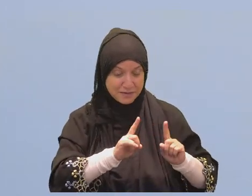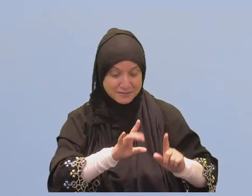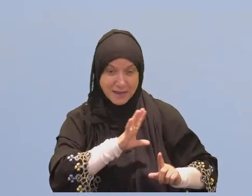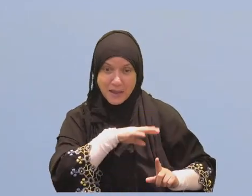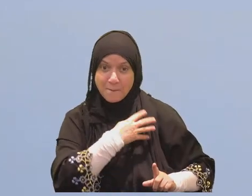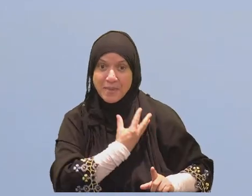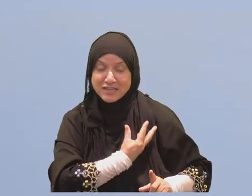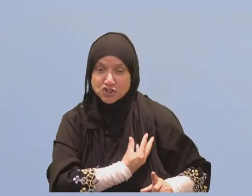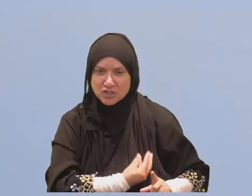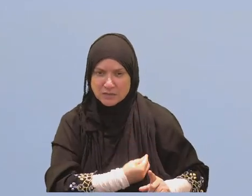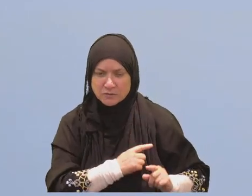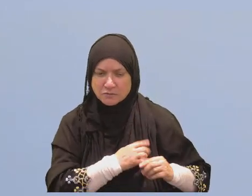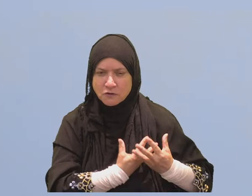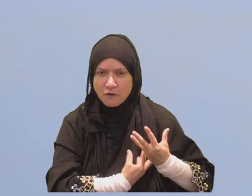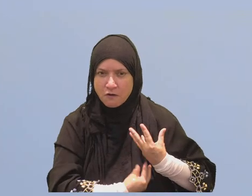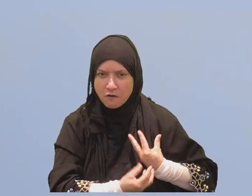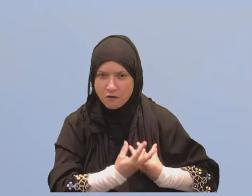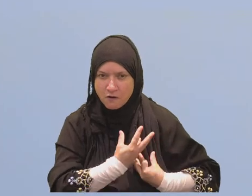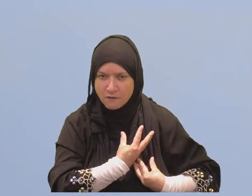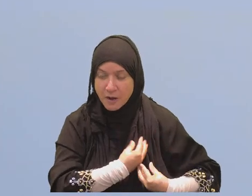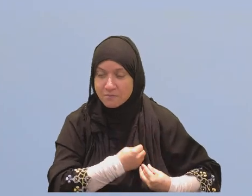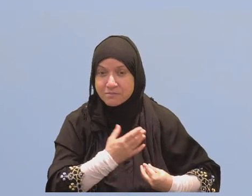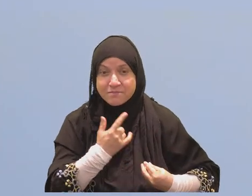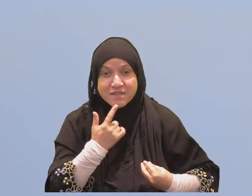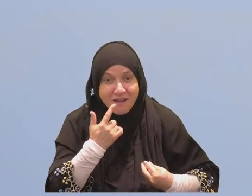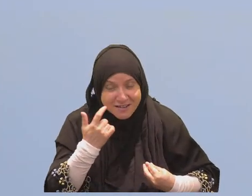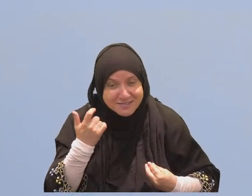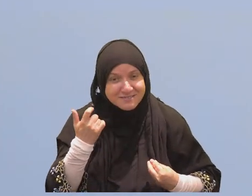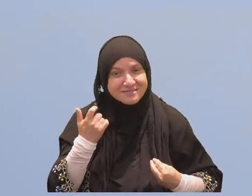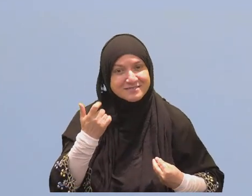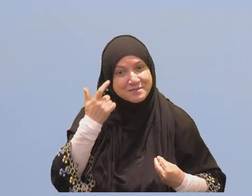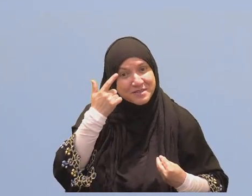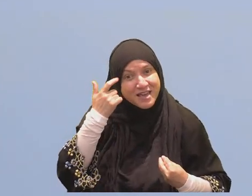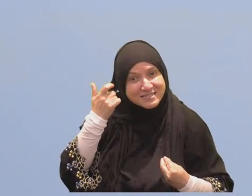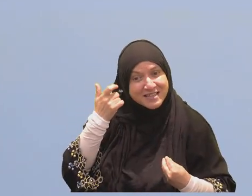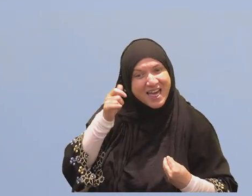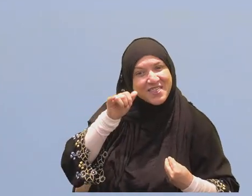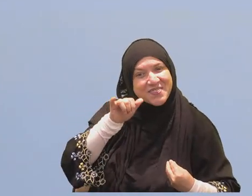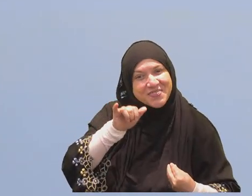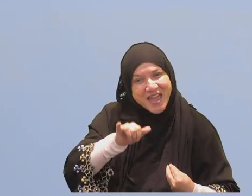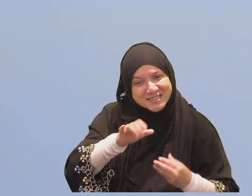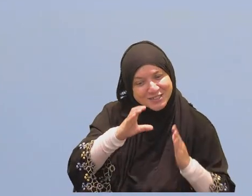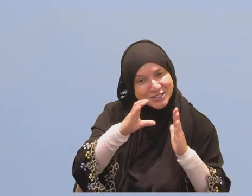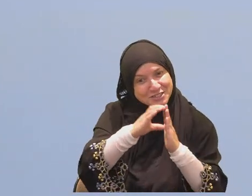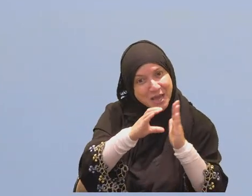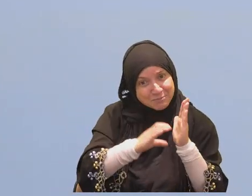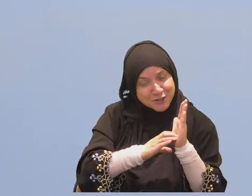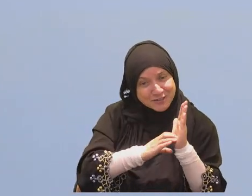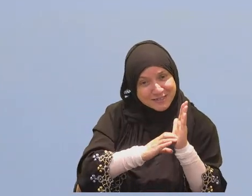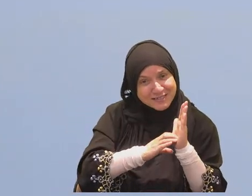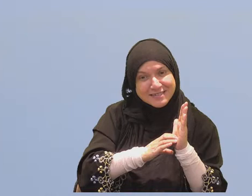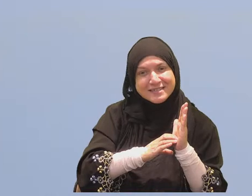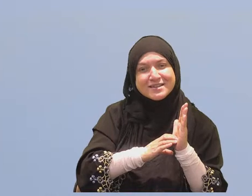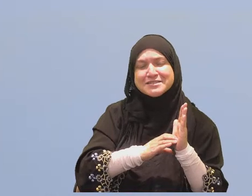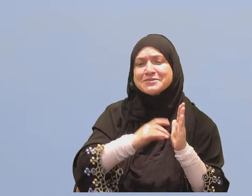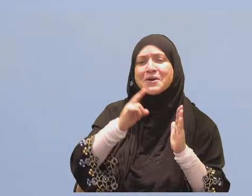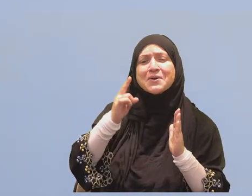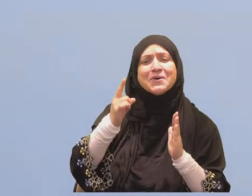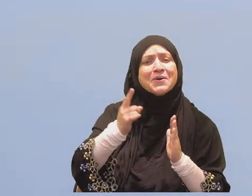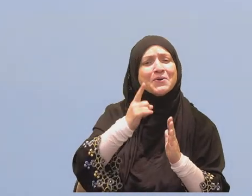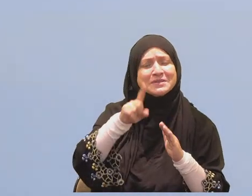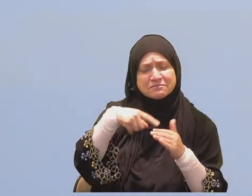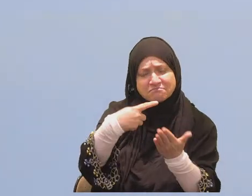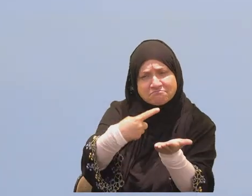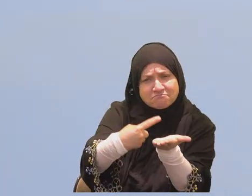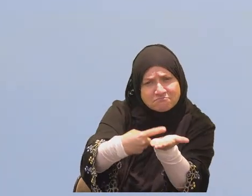because it's almost exclusively talking about warfare. And it's not to say that there are